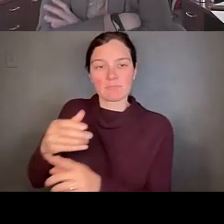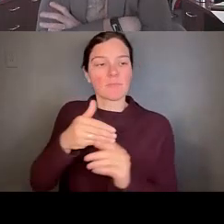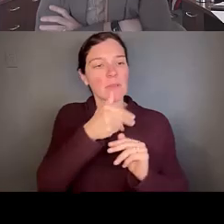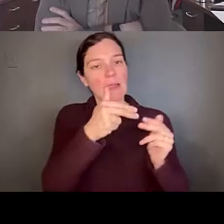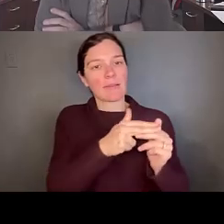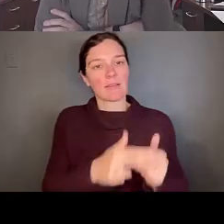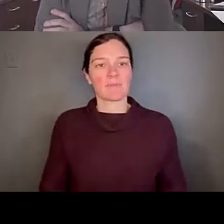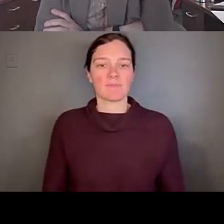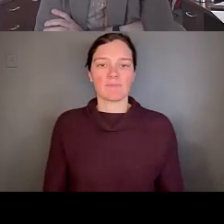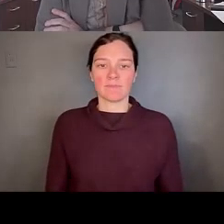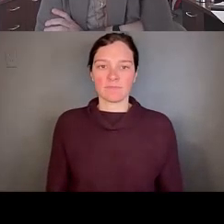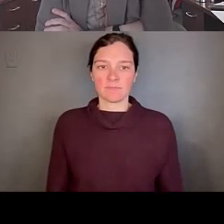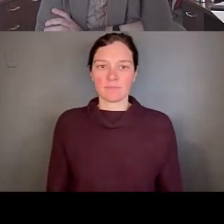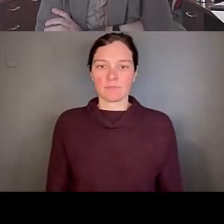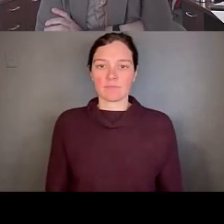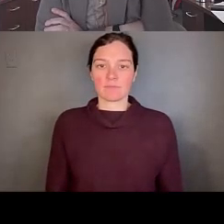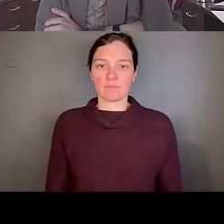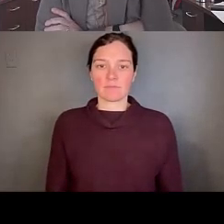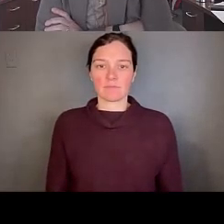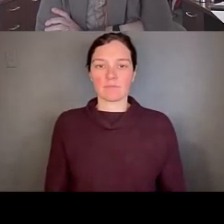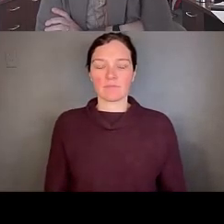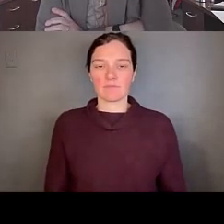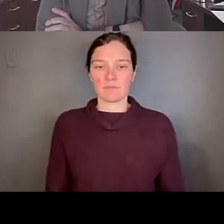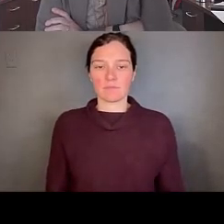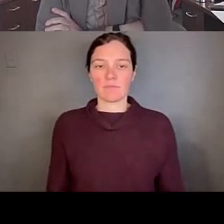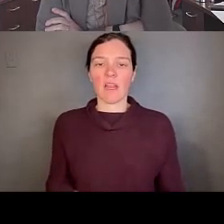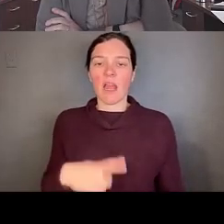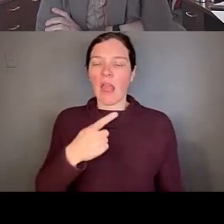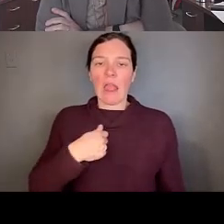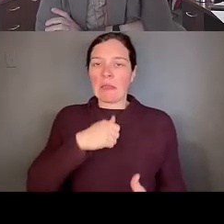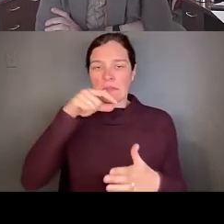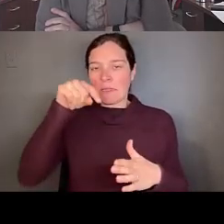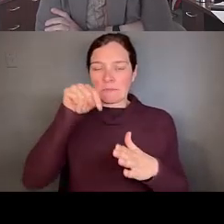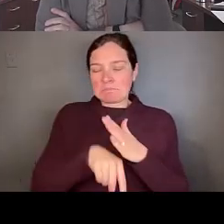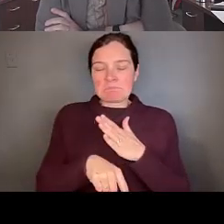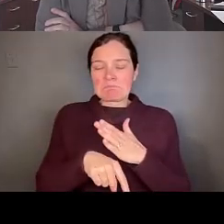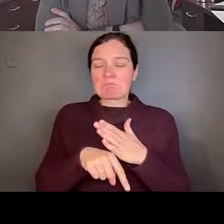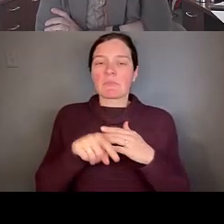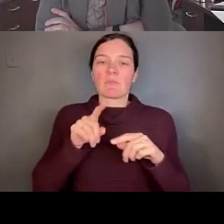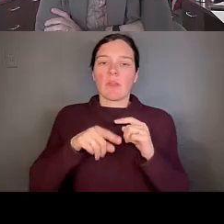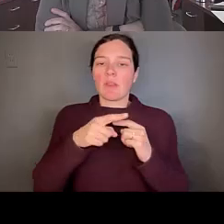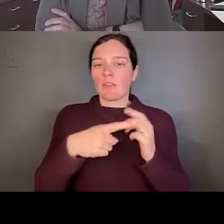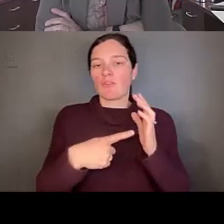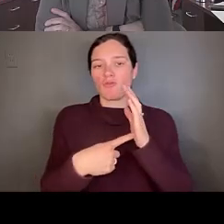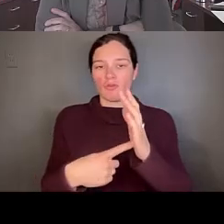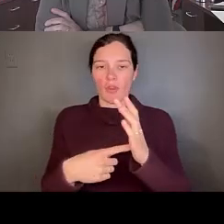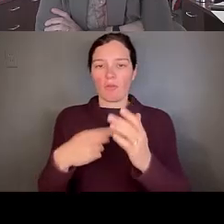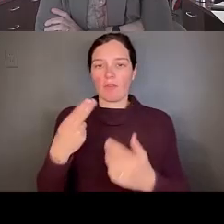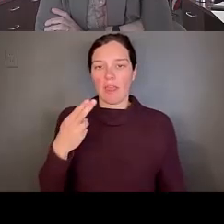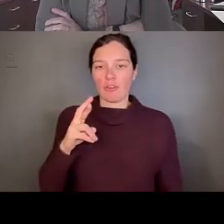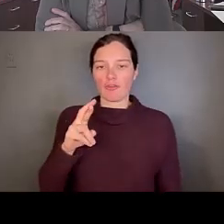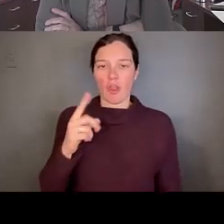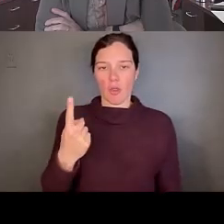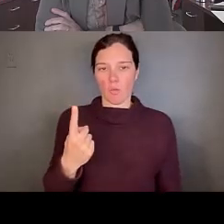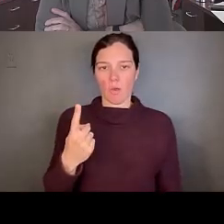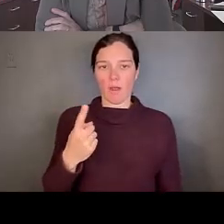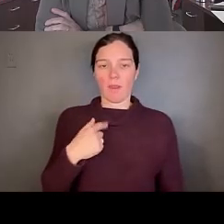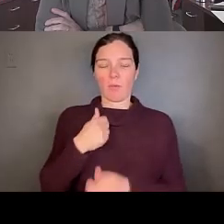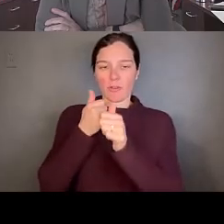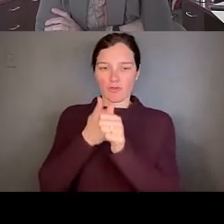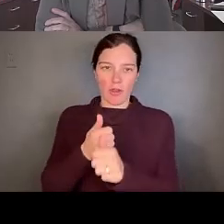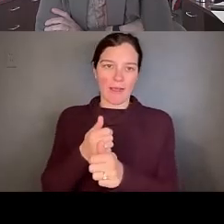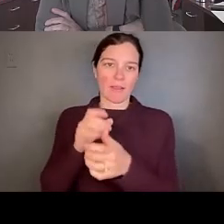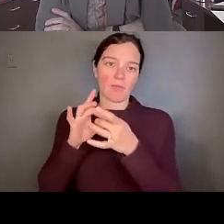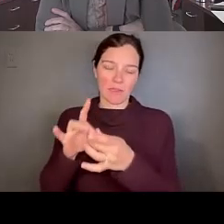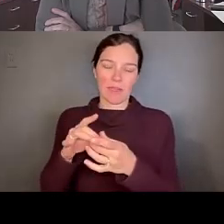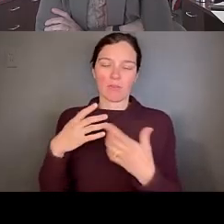next slide, please. So I'm not going to cover this, but it just shows all of the elements of HR 1 that we're tracking related to